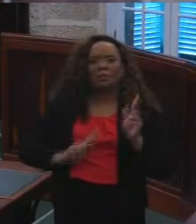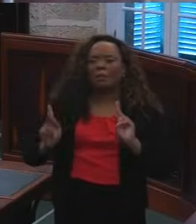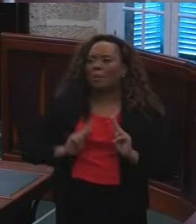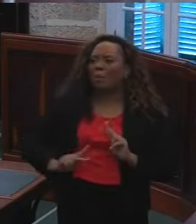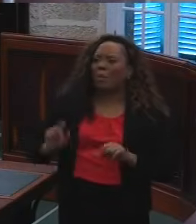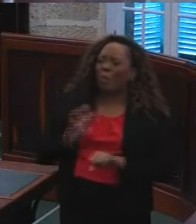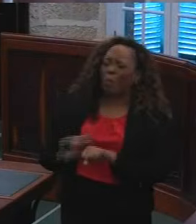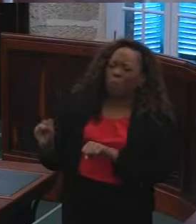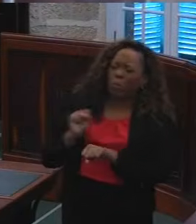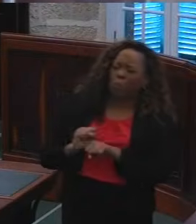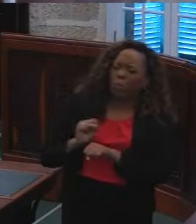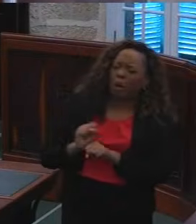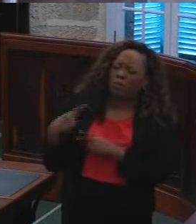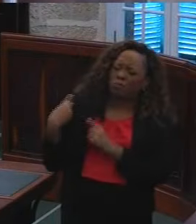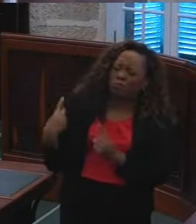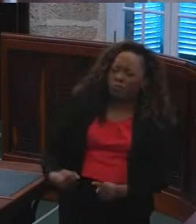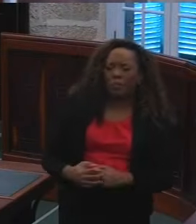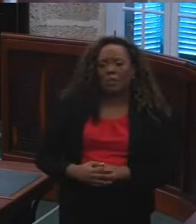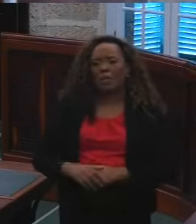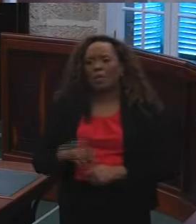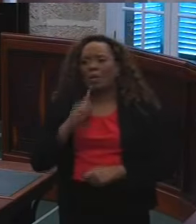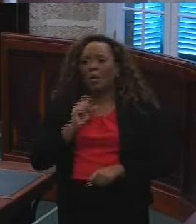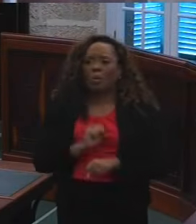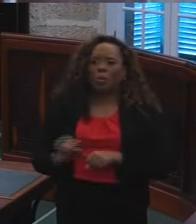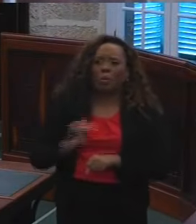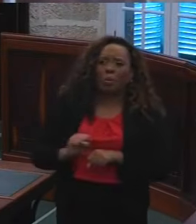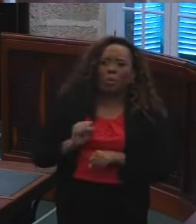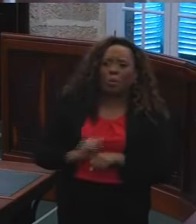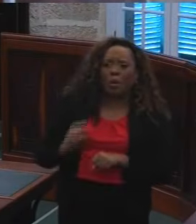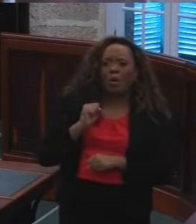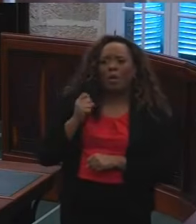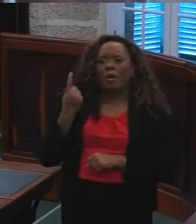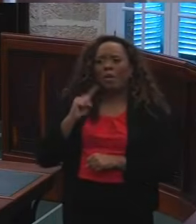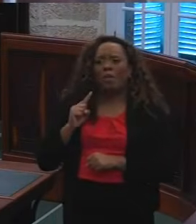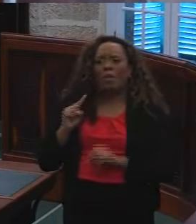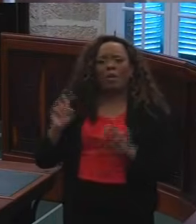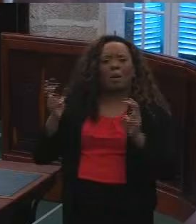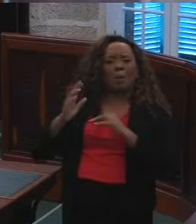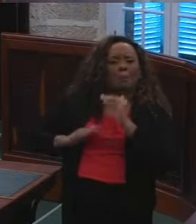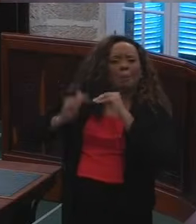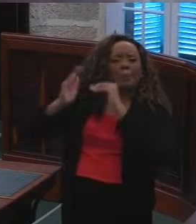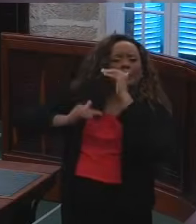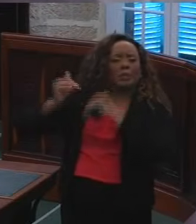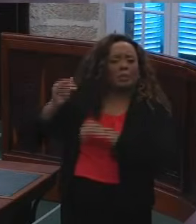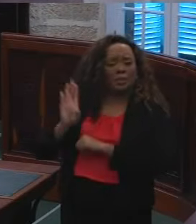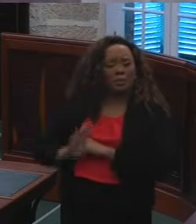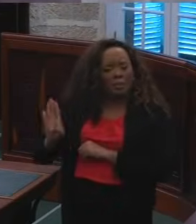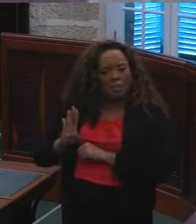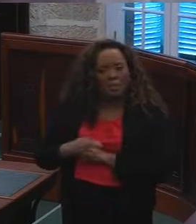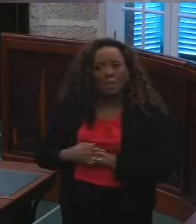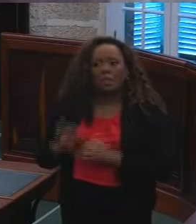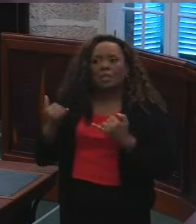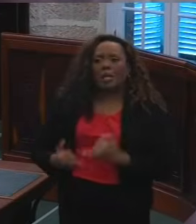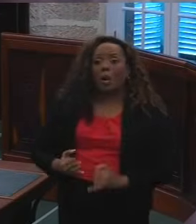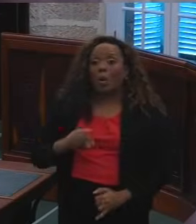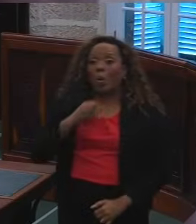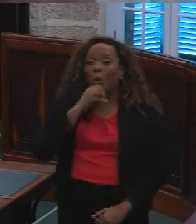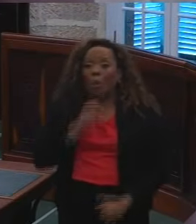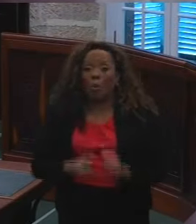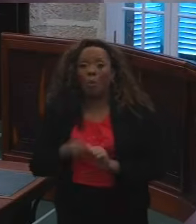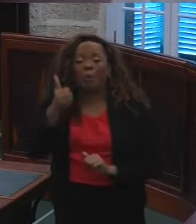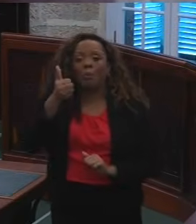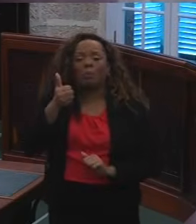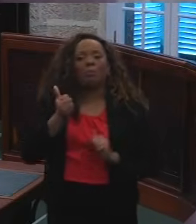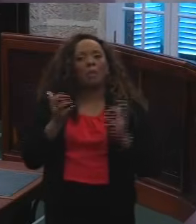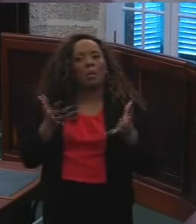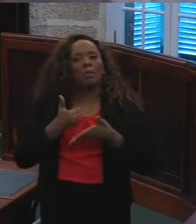contributed and built this country, that we are to ensure that their lives are made better, because that is what we are